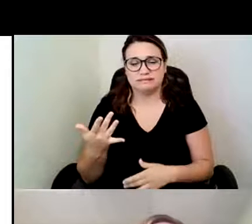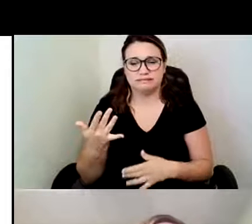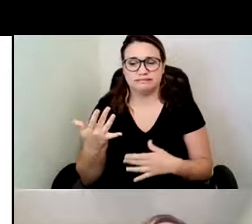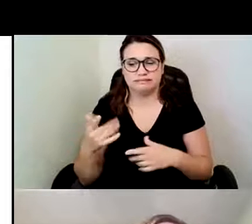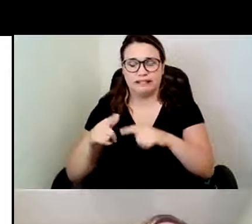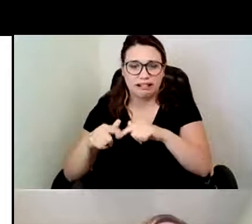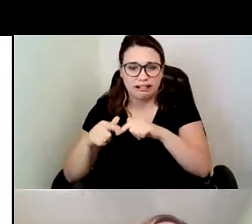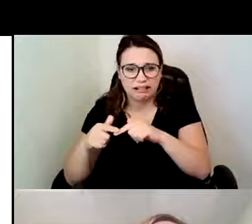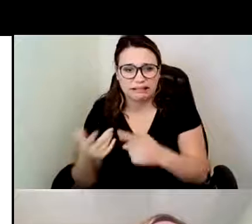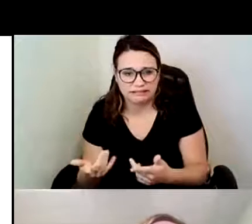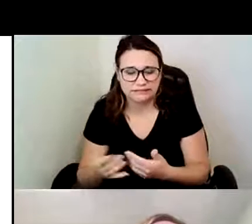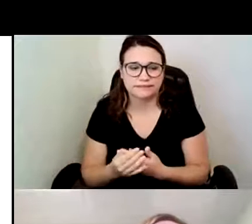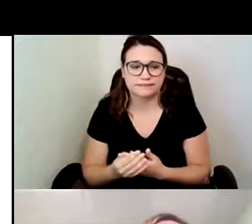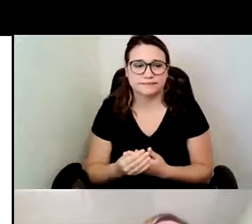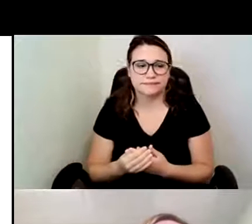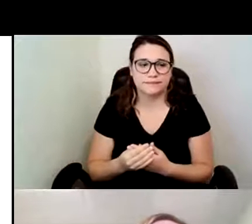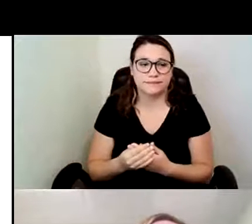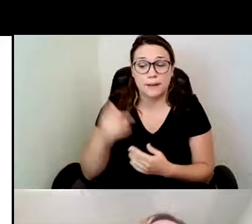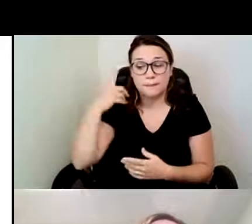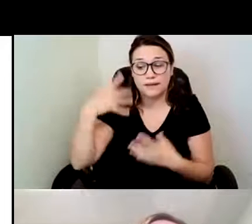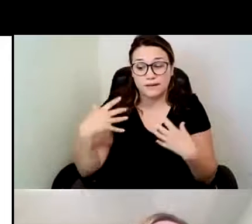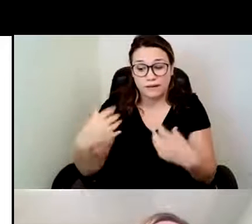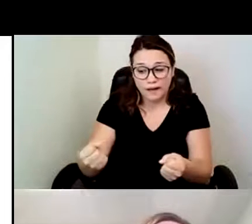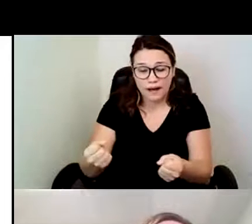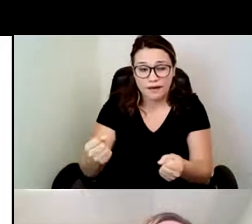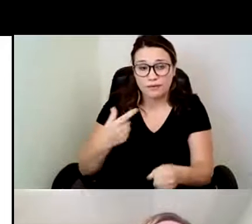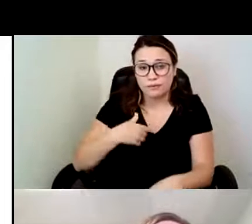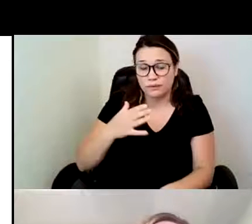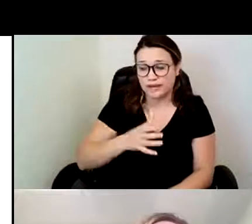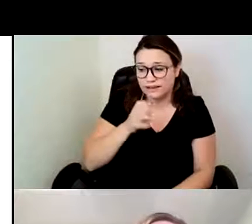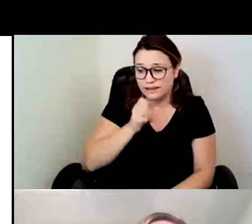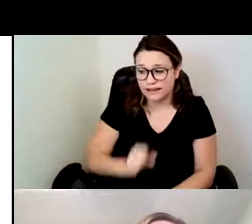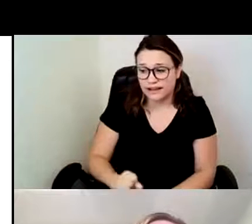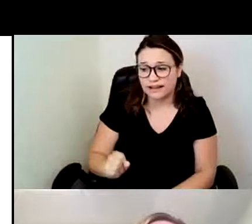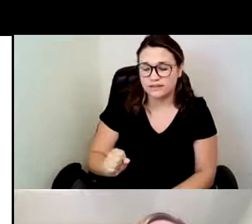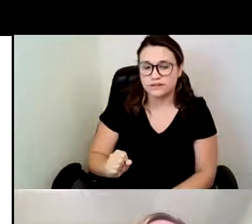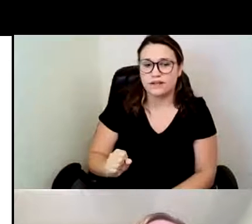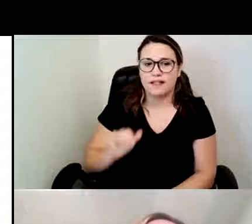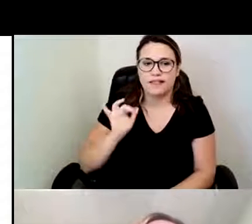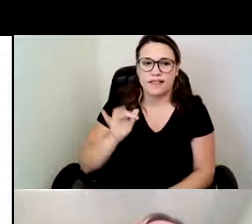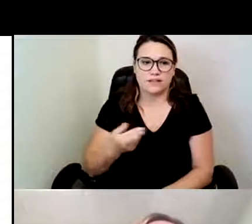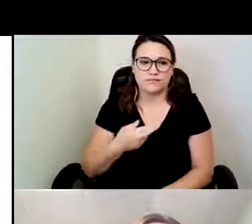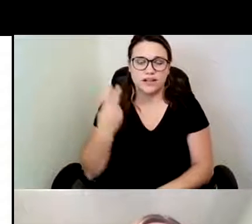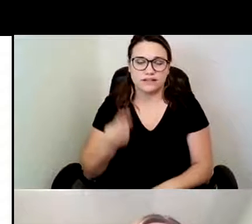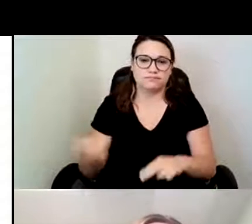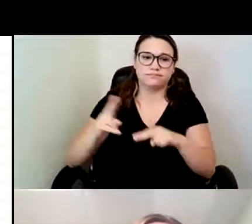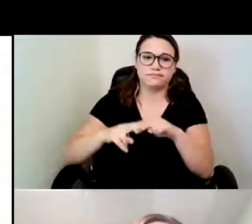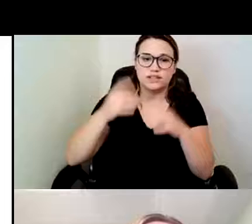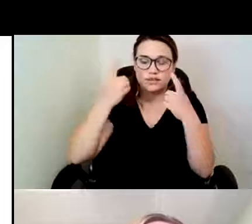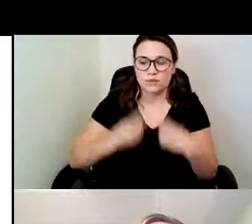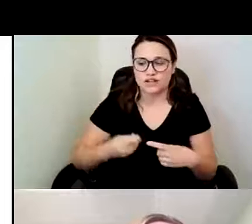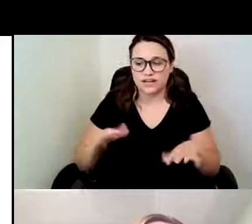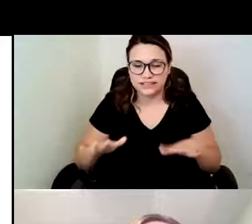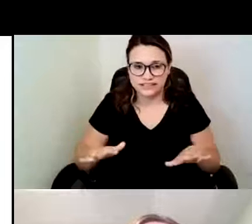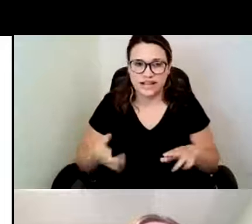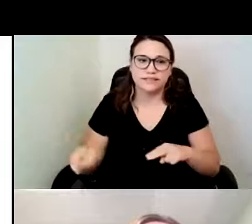Mental health. So as we age, we're at greater risk of developing depression and anxiety.